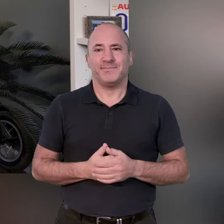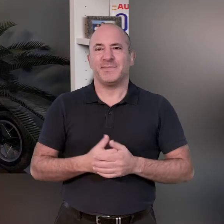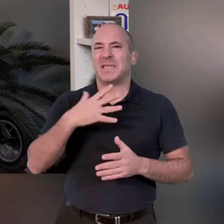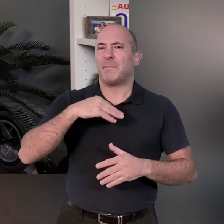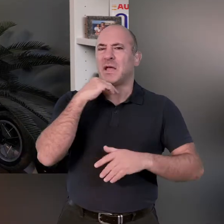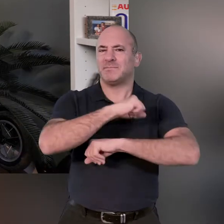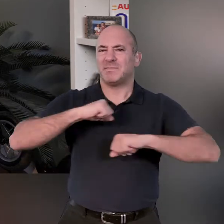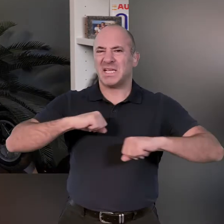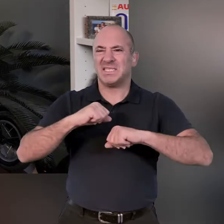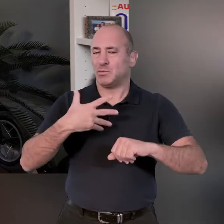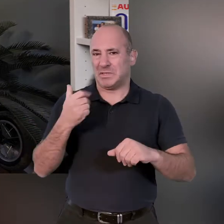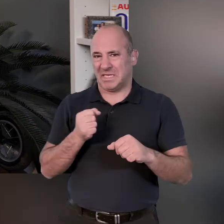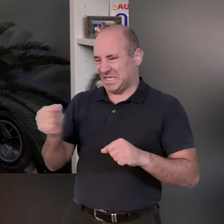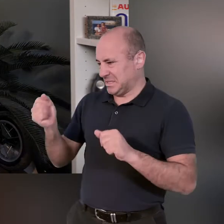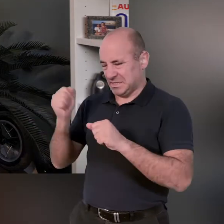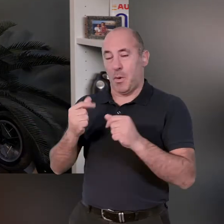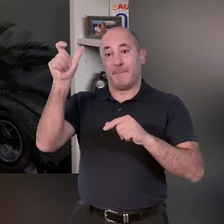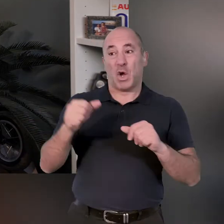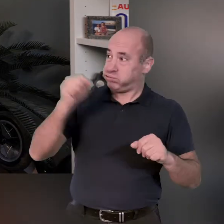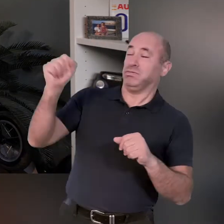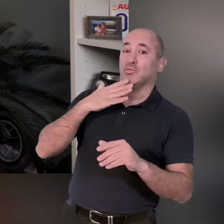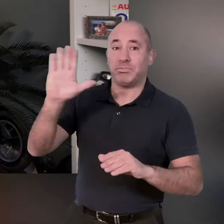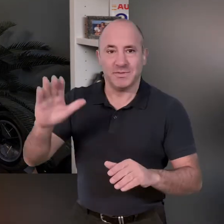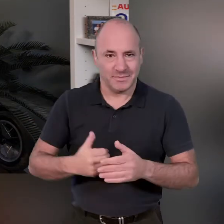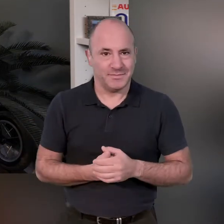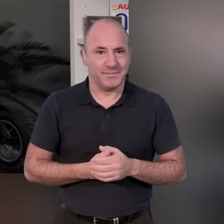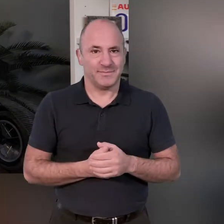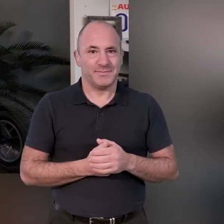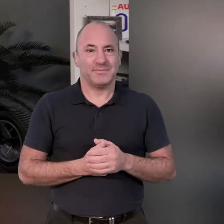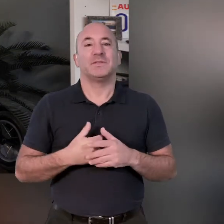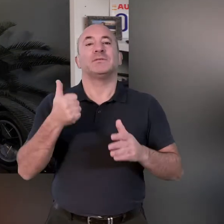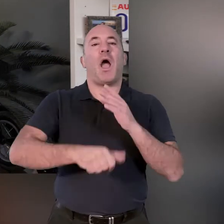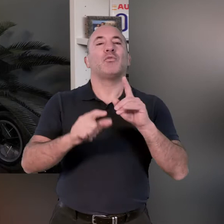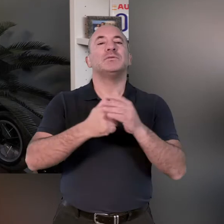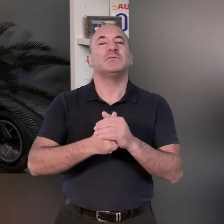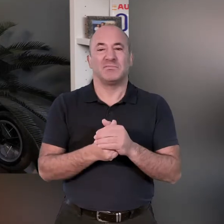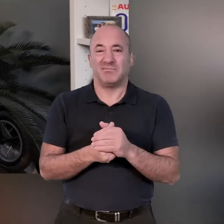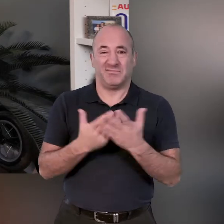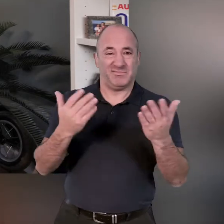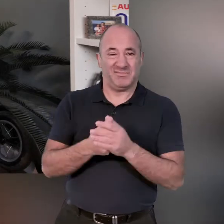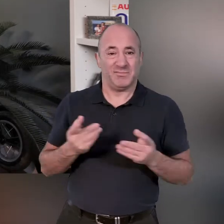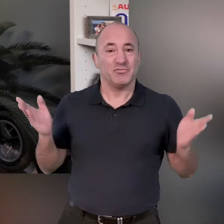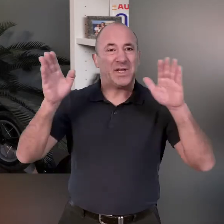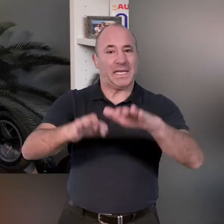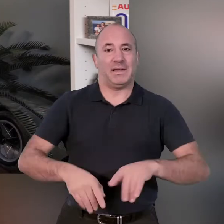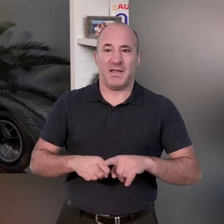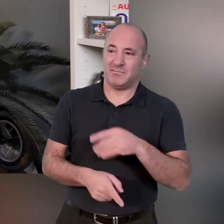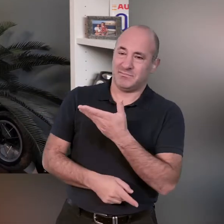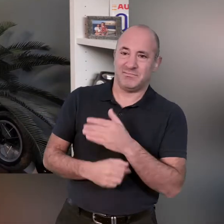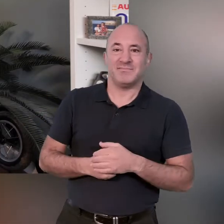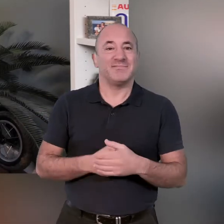that. Make sure you've got plenty of space, you're not going to hit anything or anyone. And we're going to just start here by swinging our arms around in a big circle by